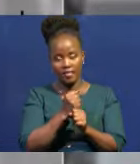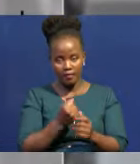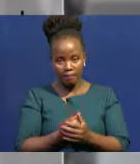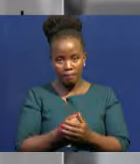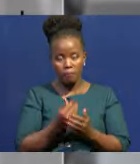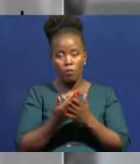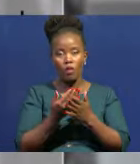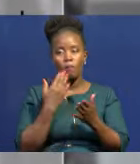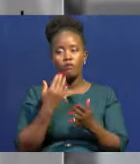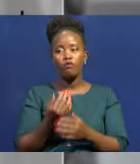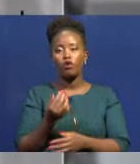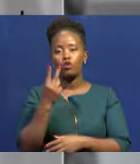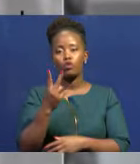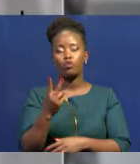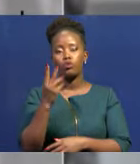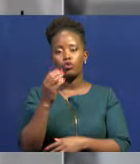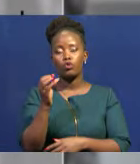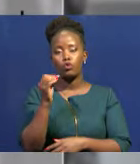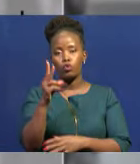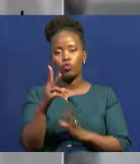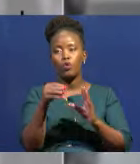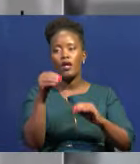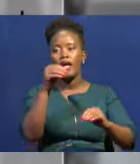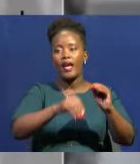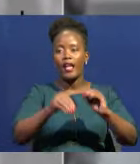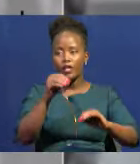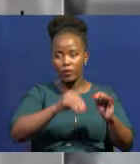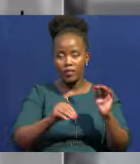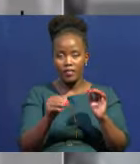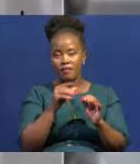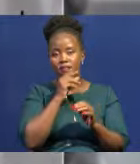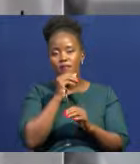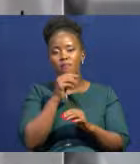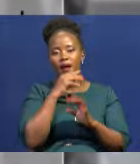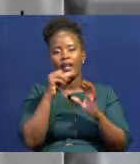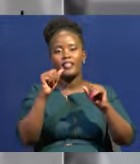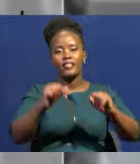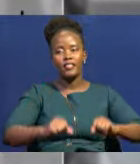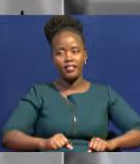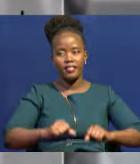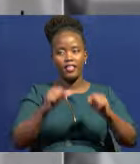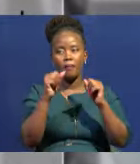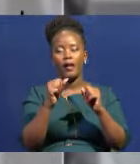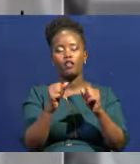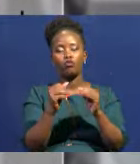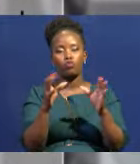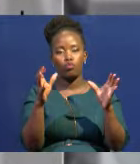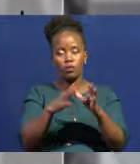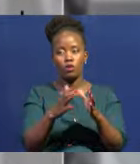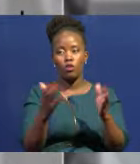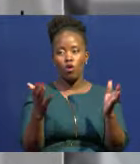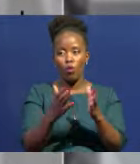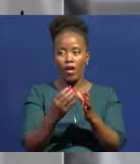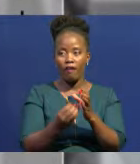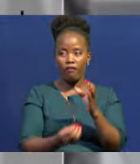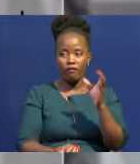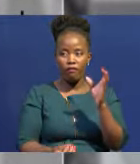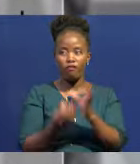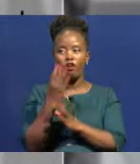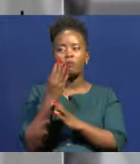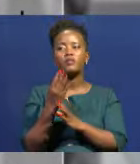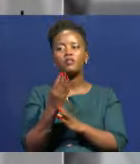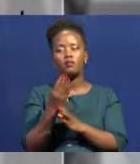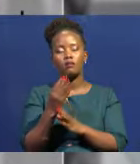Ahead of the 2002 general election, Katuku was the chairman of the strategy caucus that formed National Alliance of Kenya,